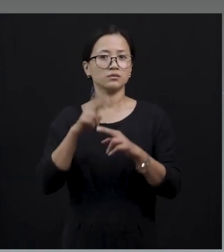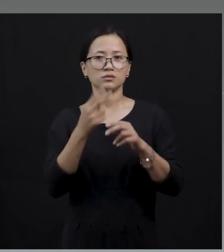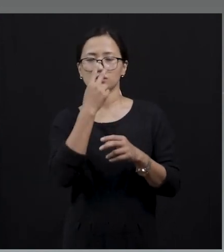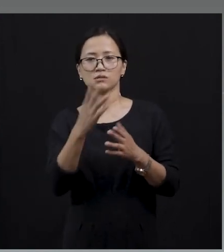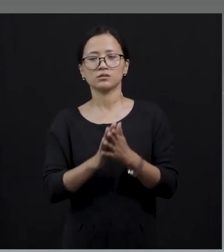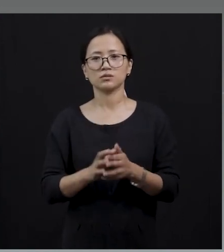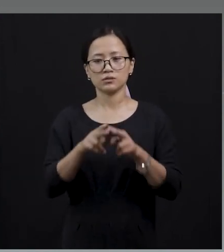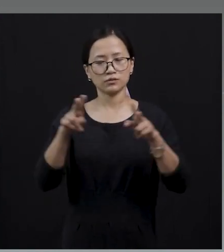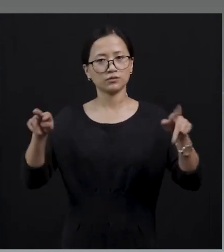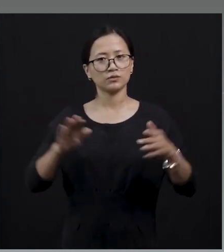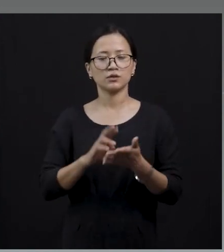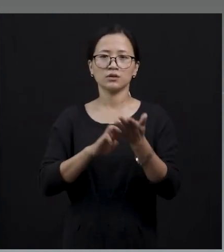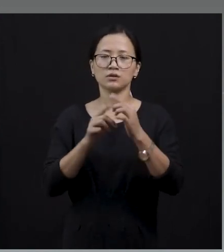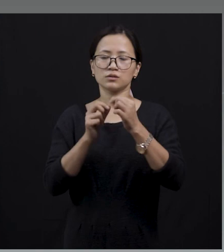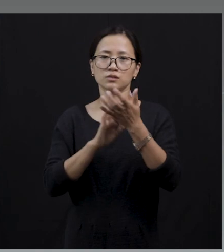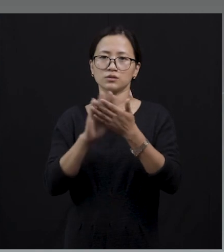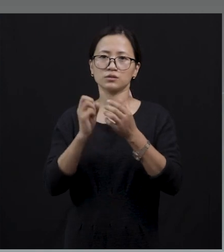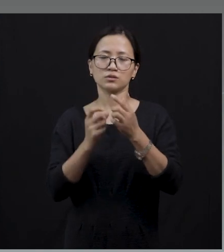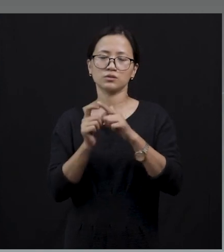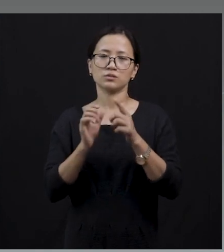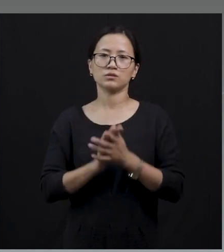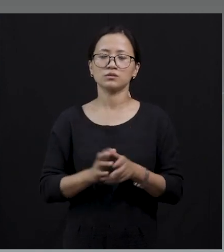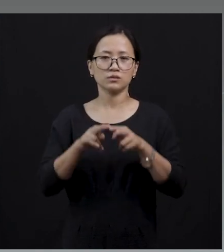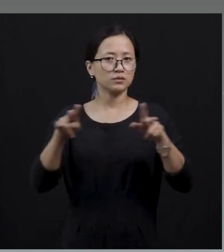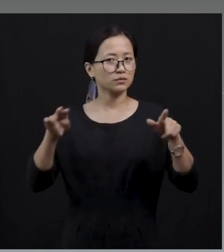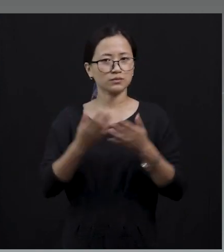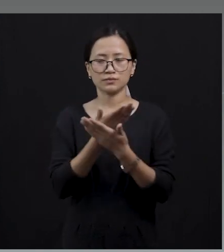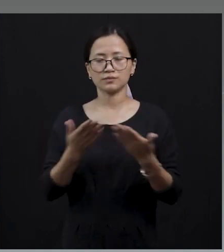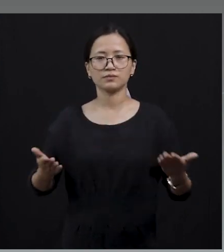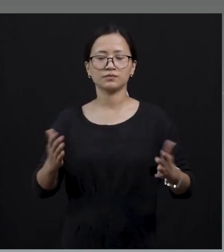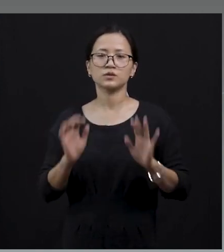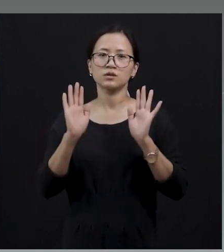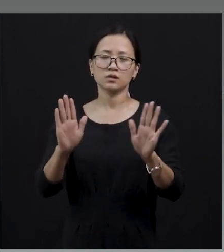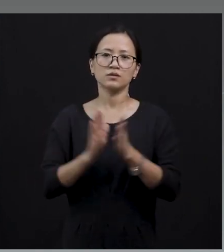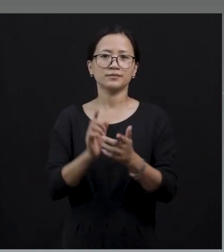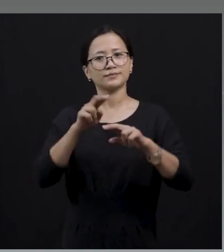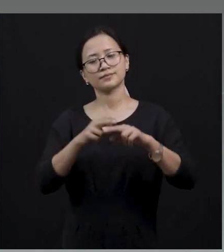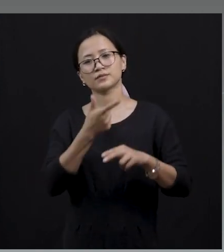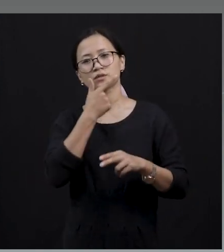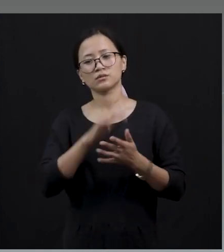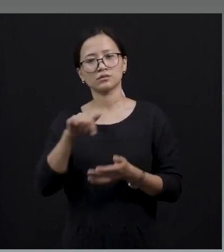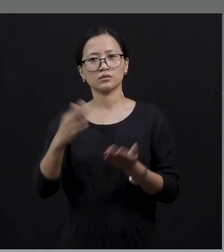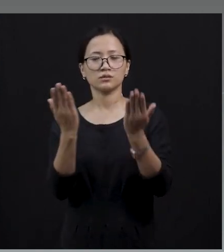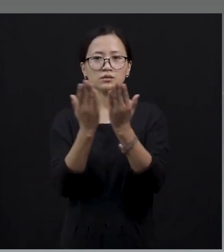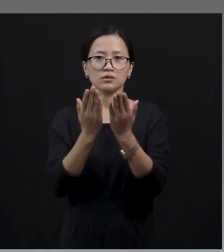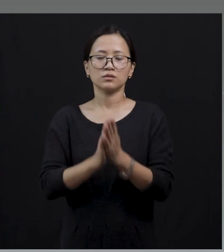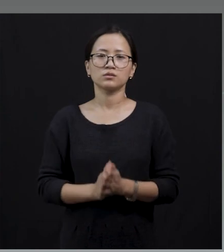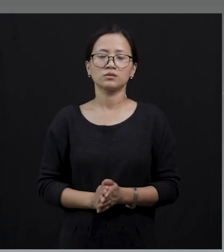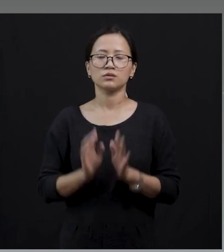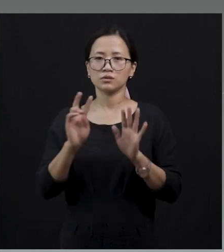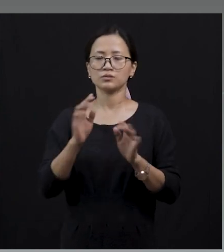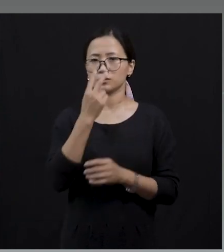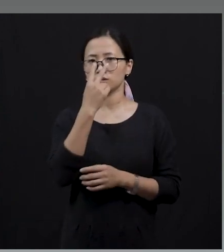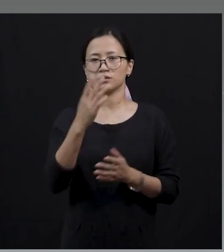so these are the different methods through which you can measure different things. So I hope you have had fun during this lesson, and I hope to